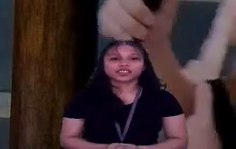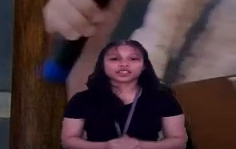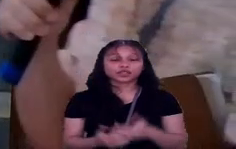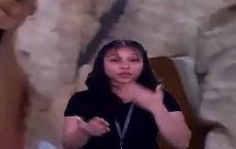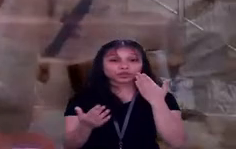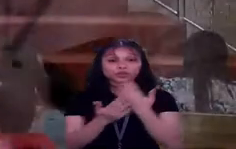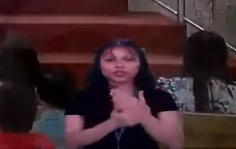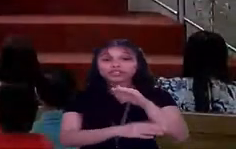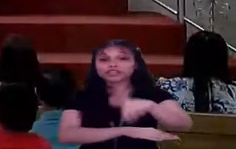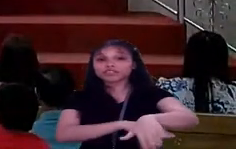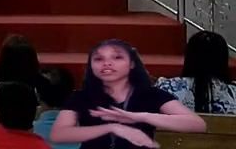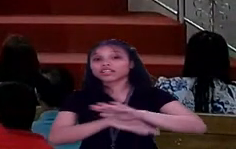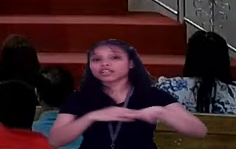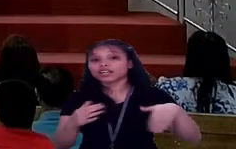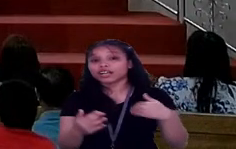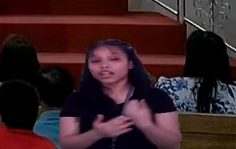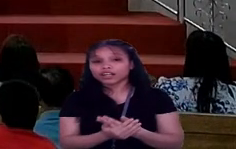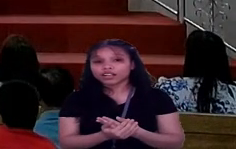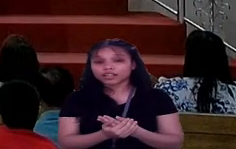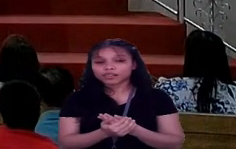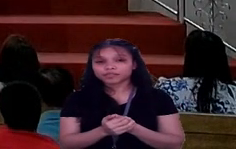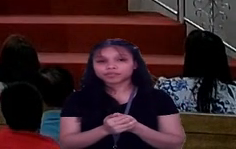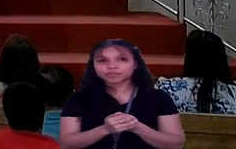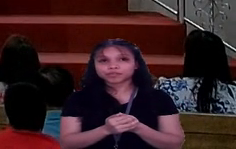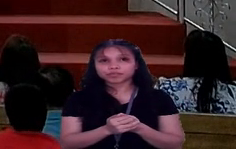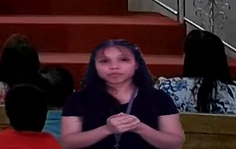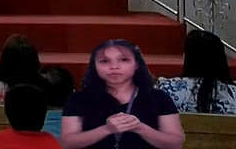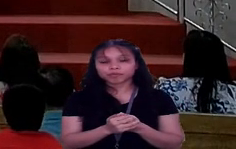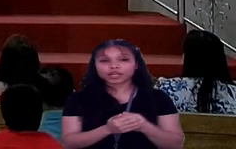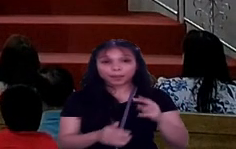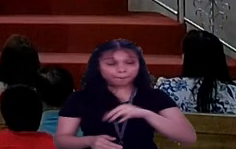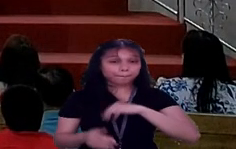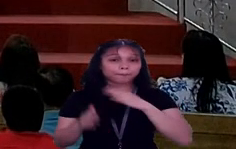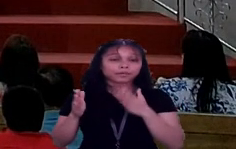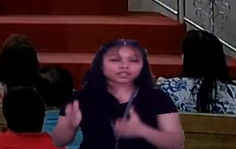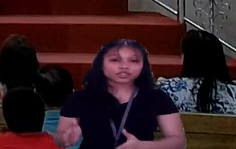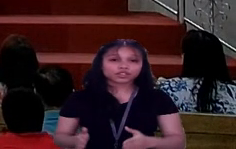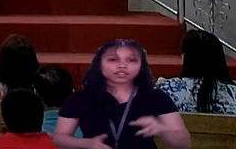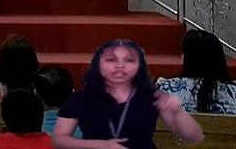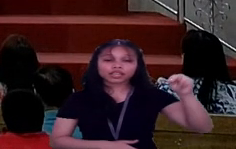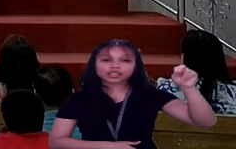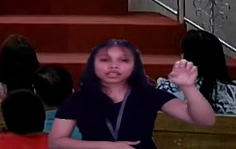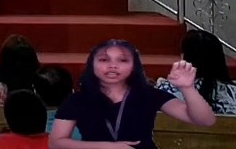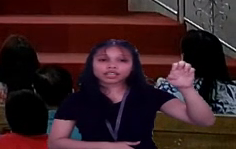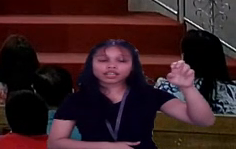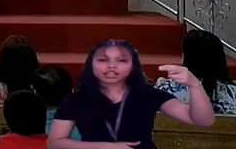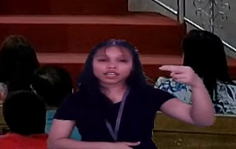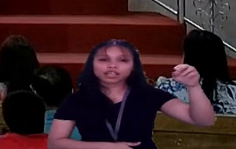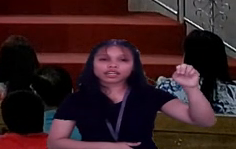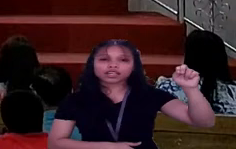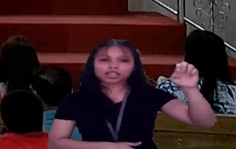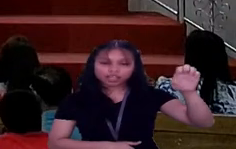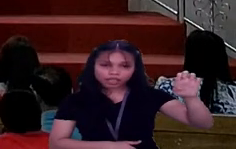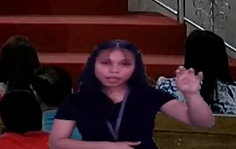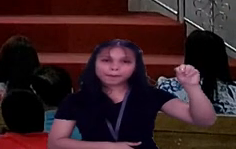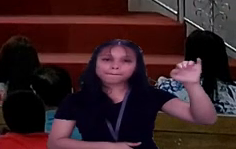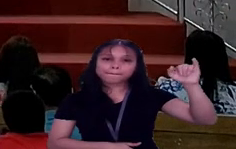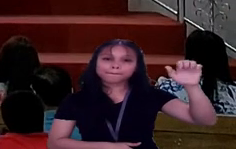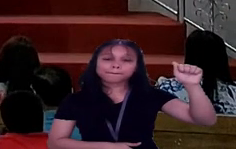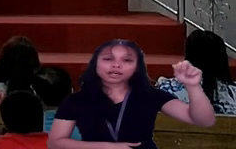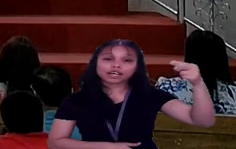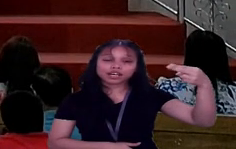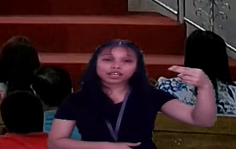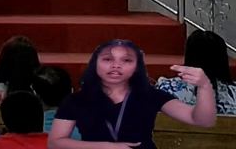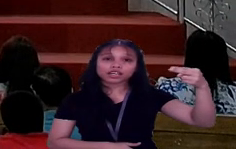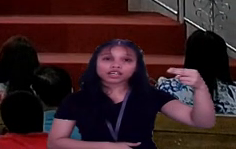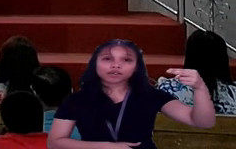Amen. Good evening, everyone. This is your missionary, Nehemiah Kiros, from Cambodia. And I've been to